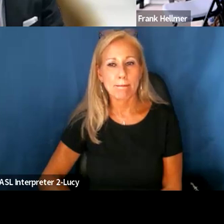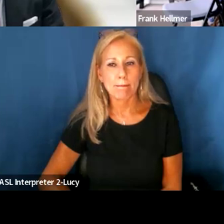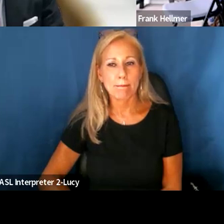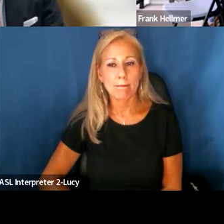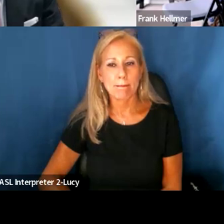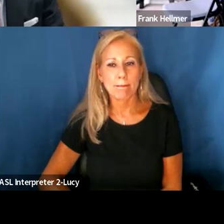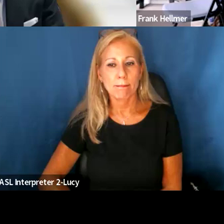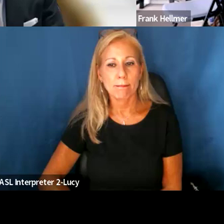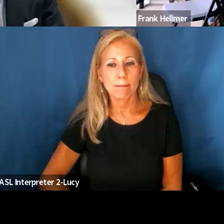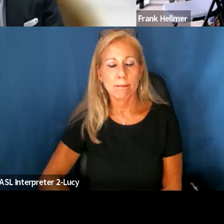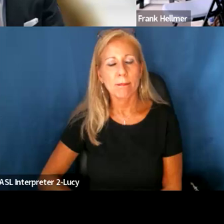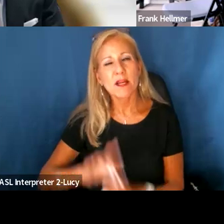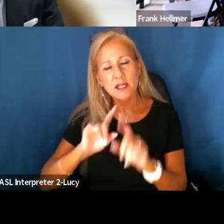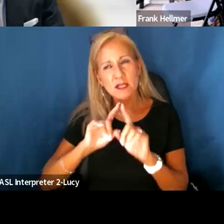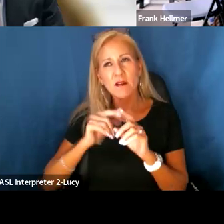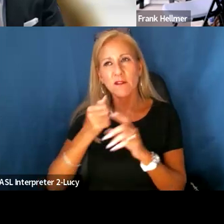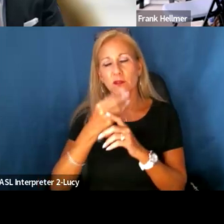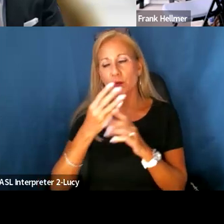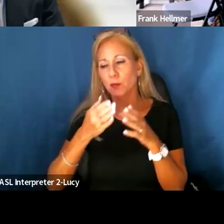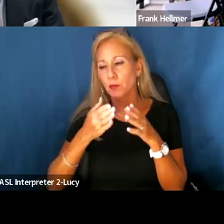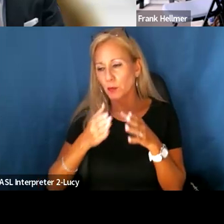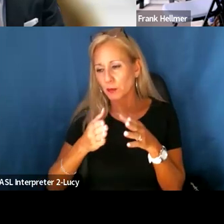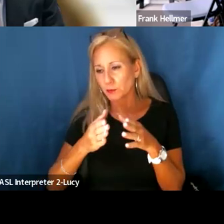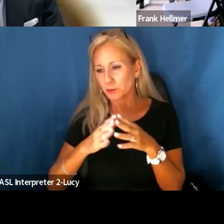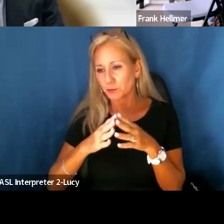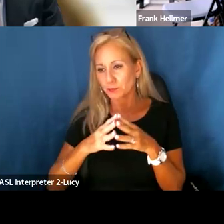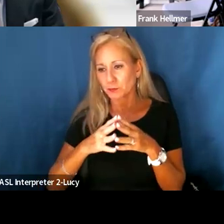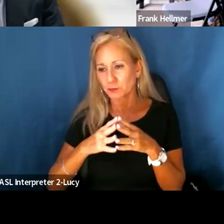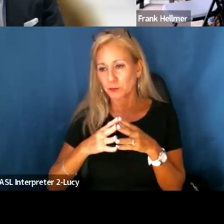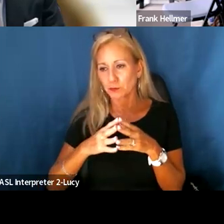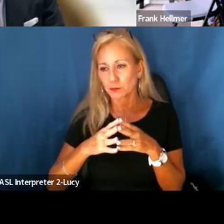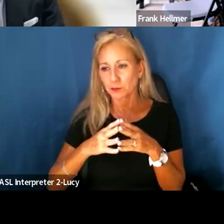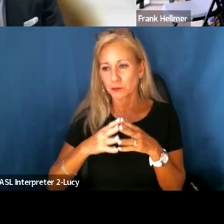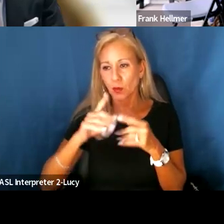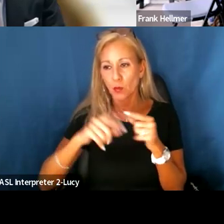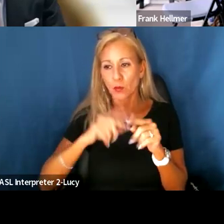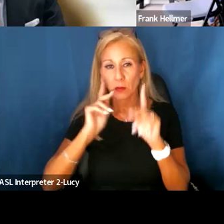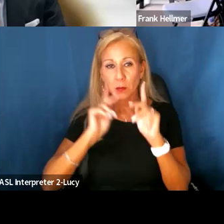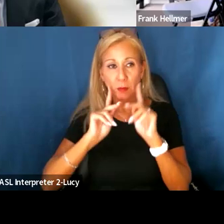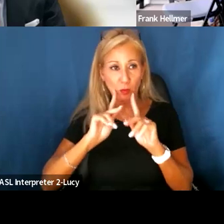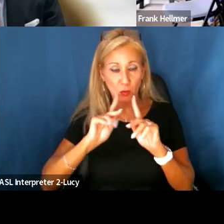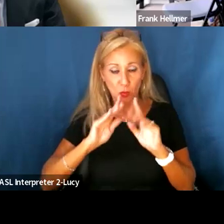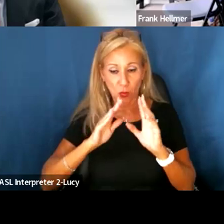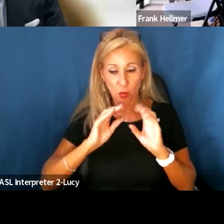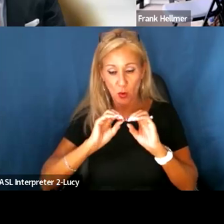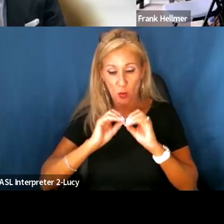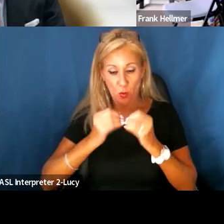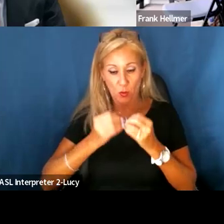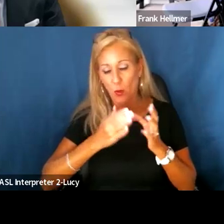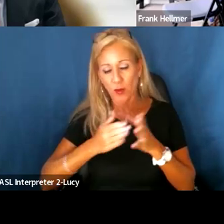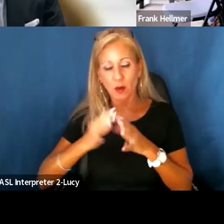I think a couple of ways that one is when people are organized, have an